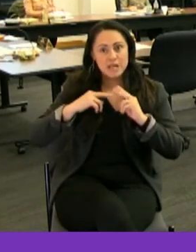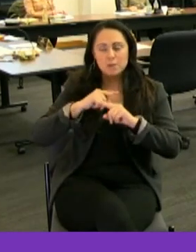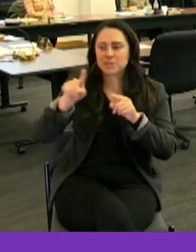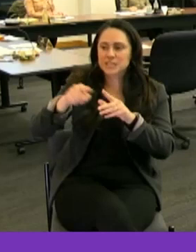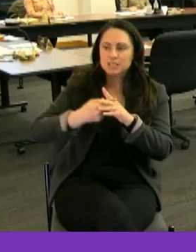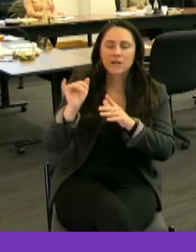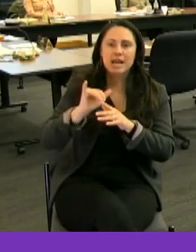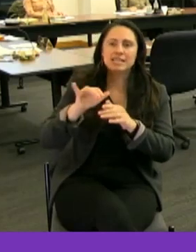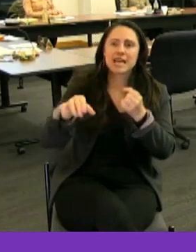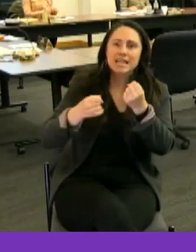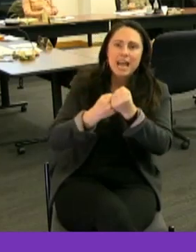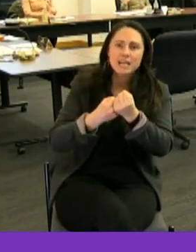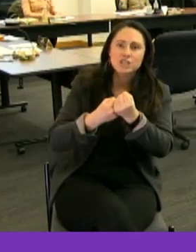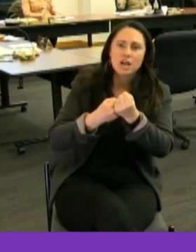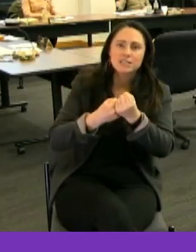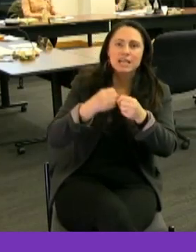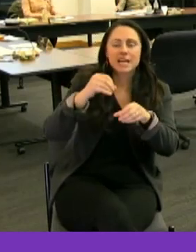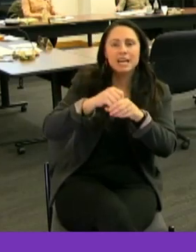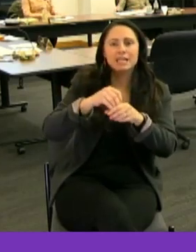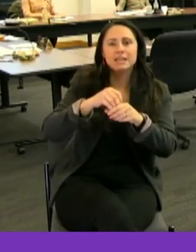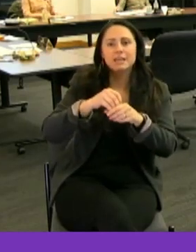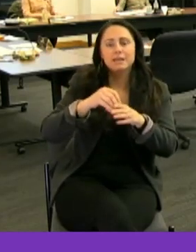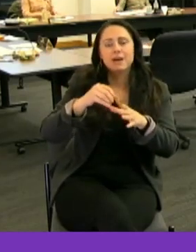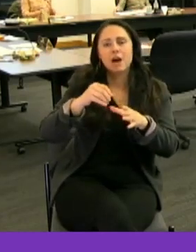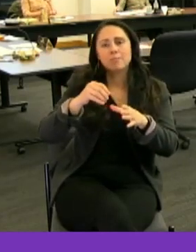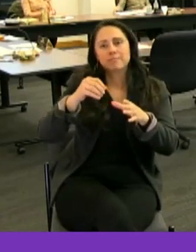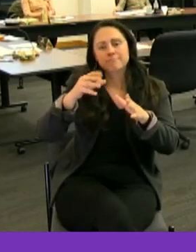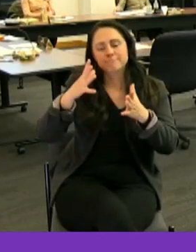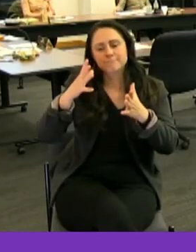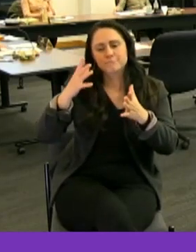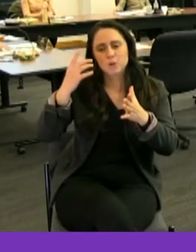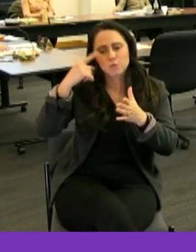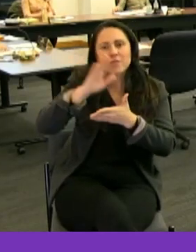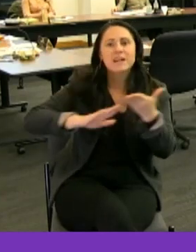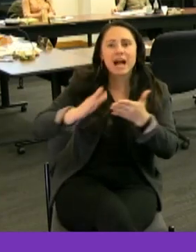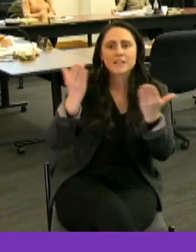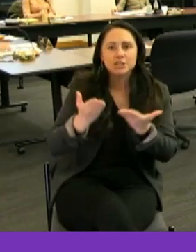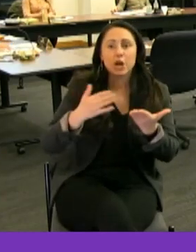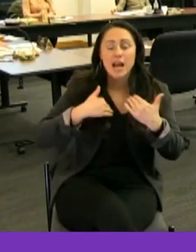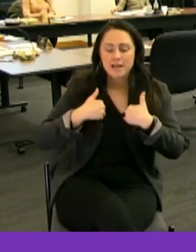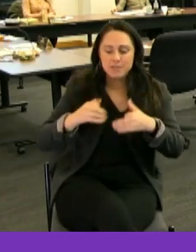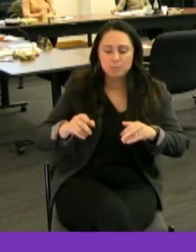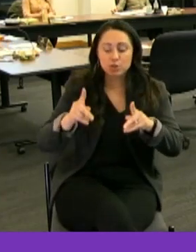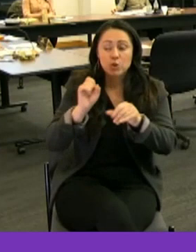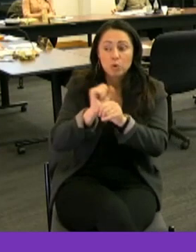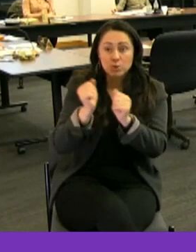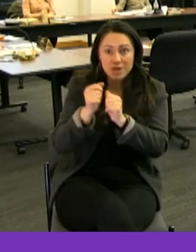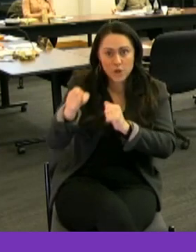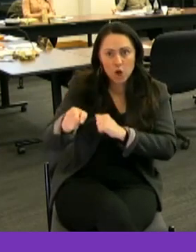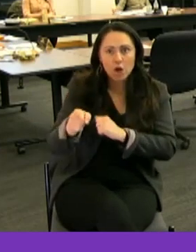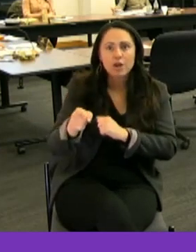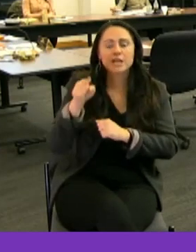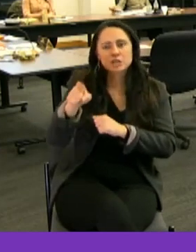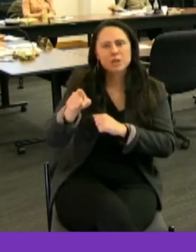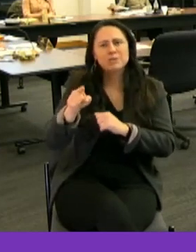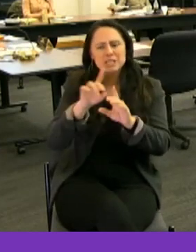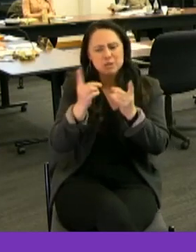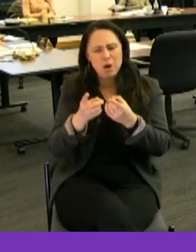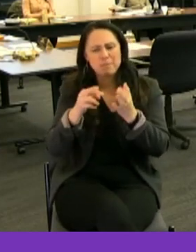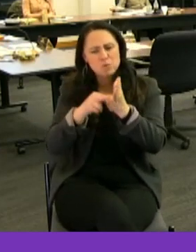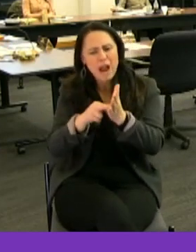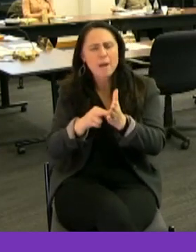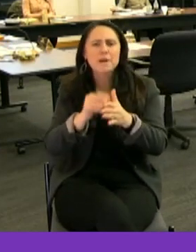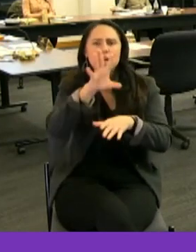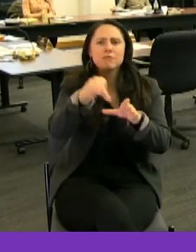out as an adjunct in adult ed. So I had the opportunity to work with her in that capacity. She was a department rep and involved with the